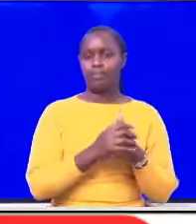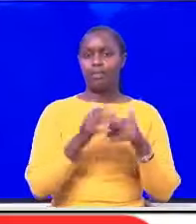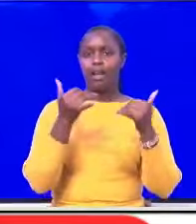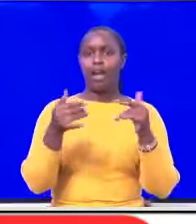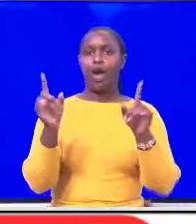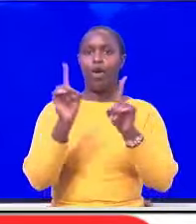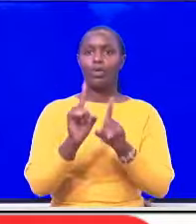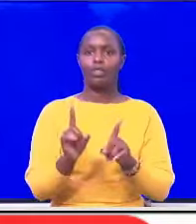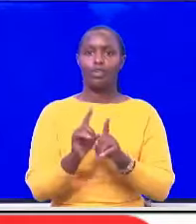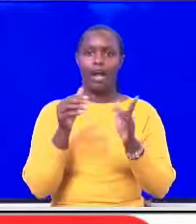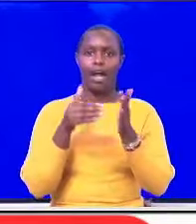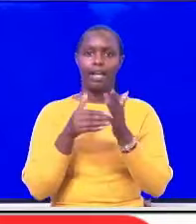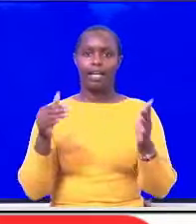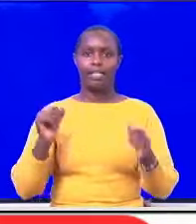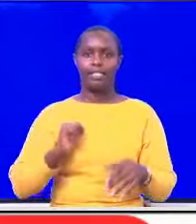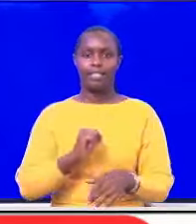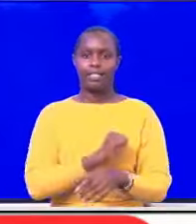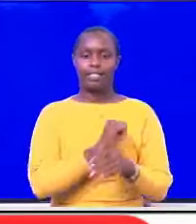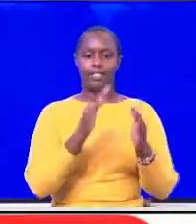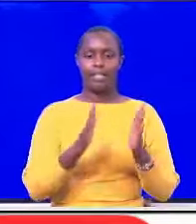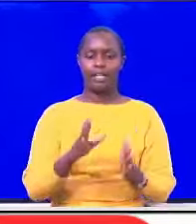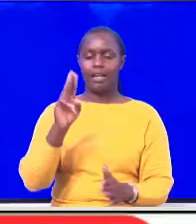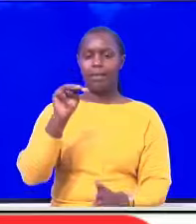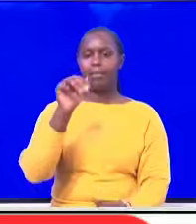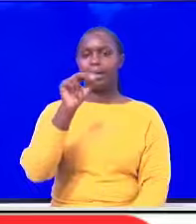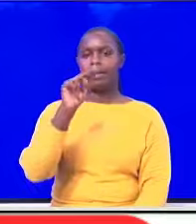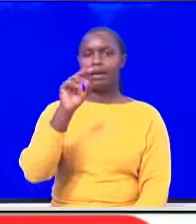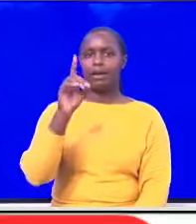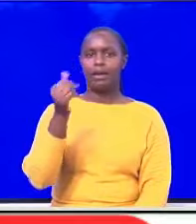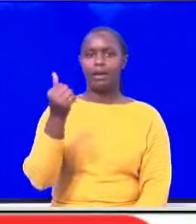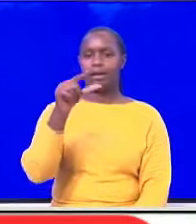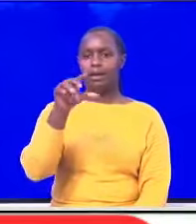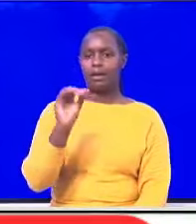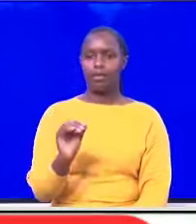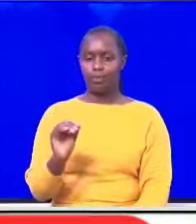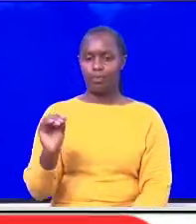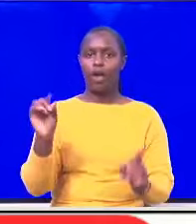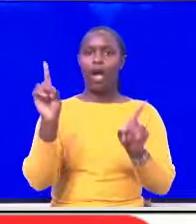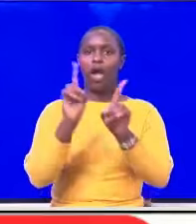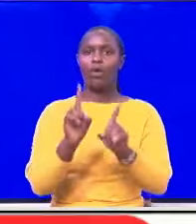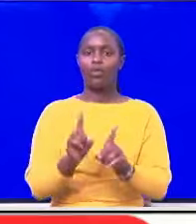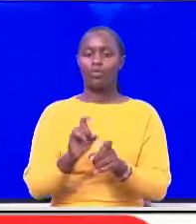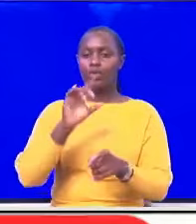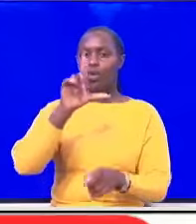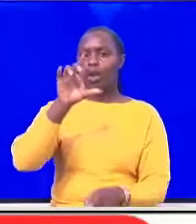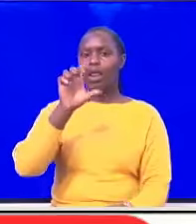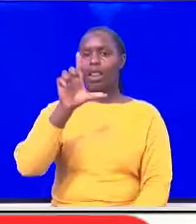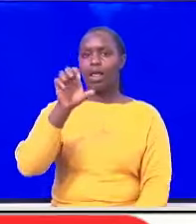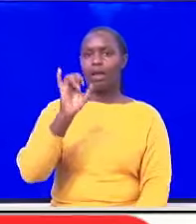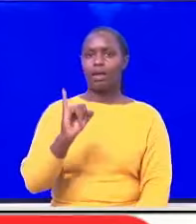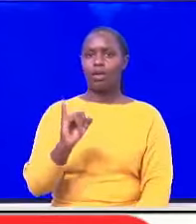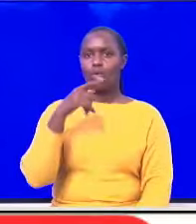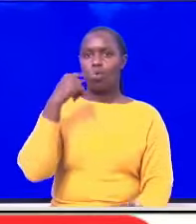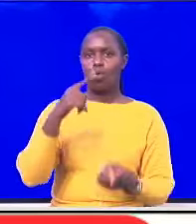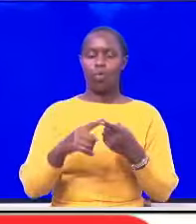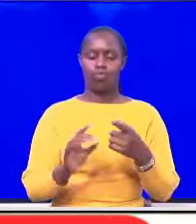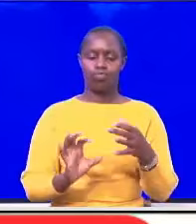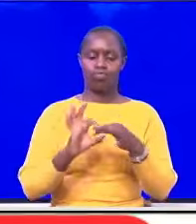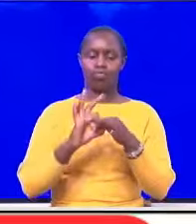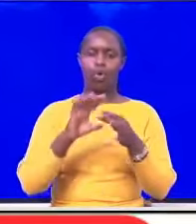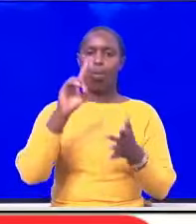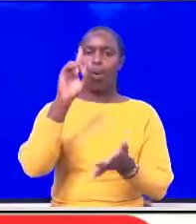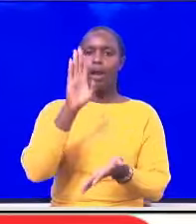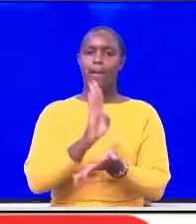testifying against Senator Mandago and two officials, Joshua Lilley and Mesha Krono, who have been charged in connection with the 1 billion